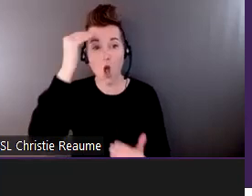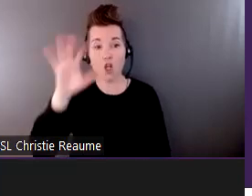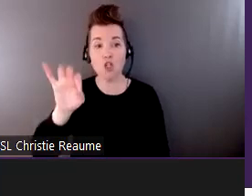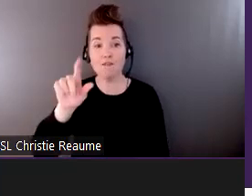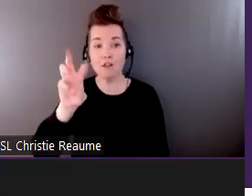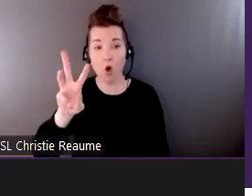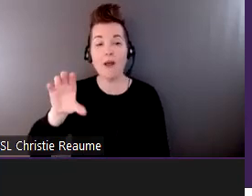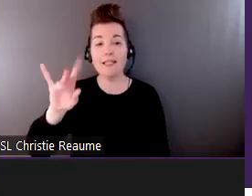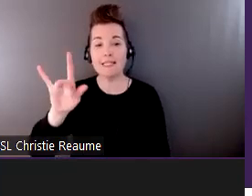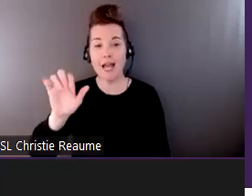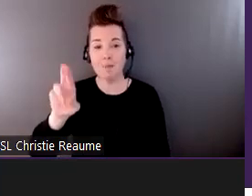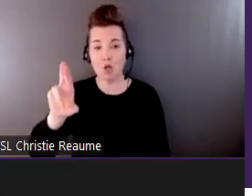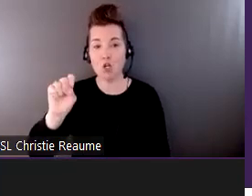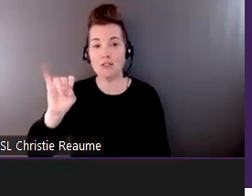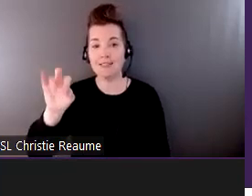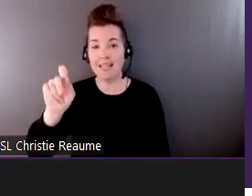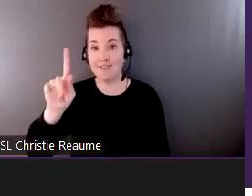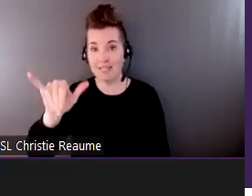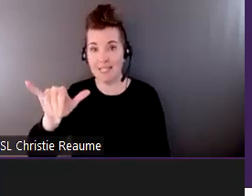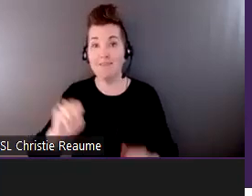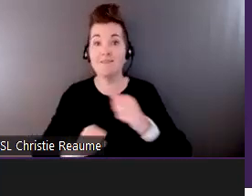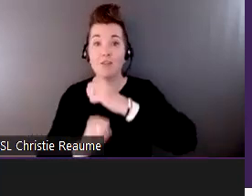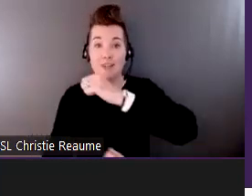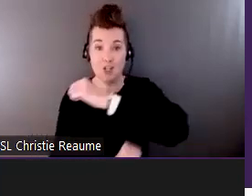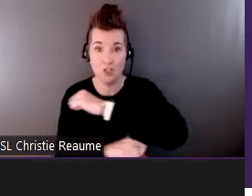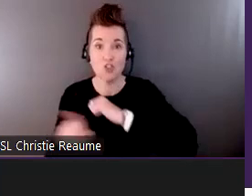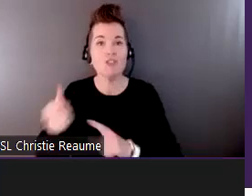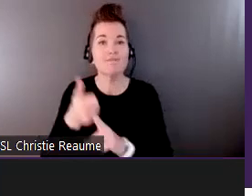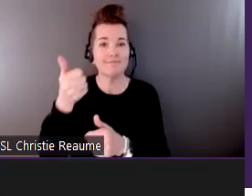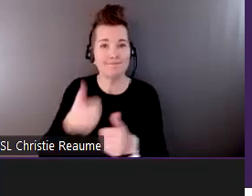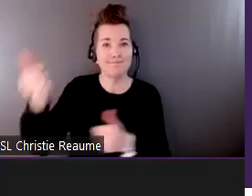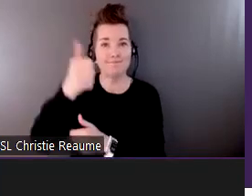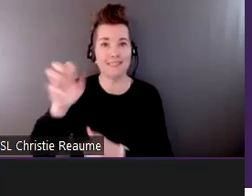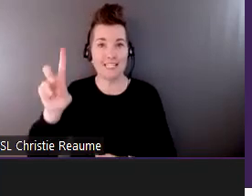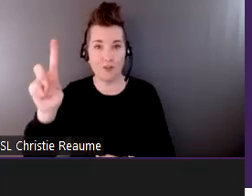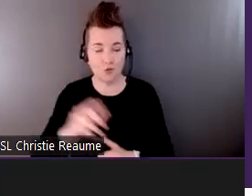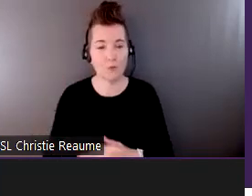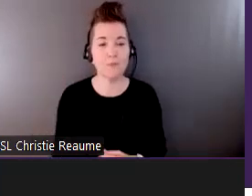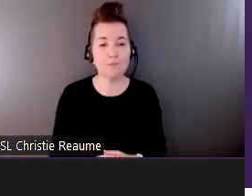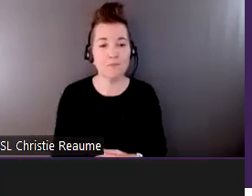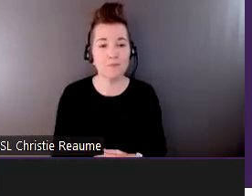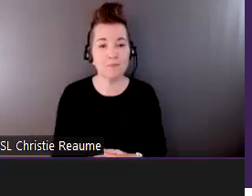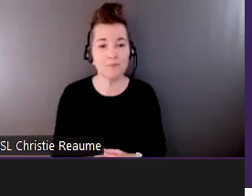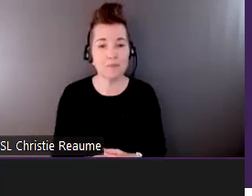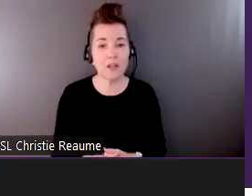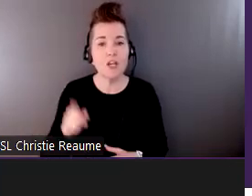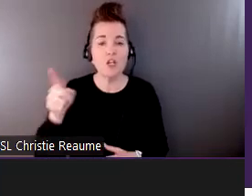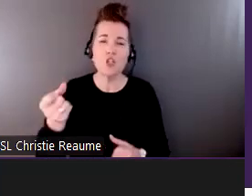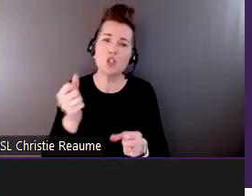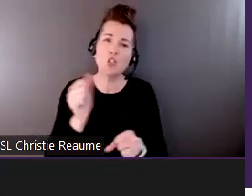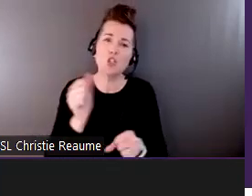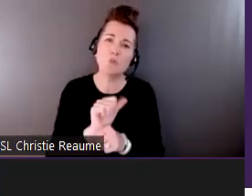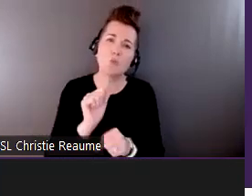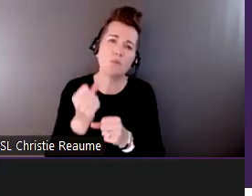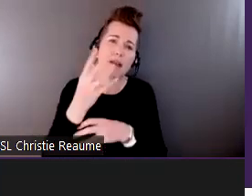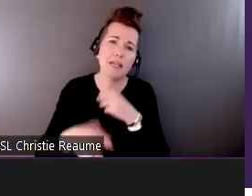and she is the executive director after many years working in Communications and Human